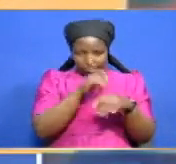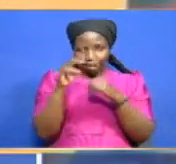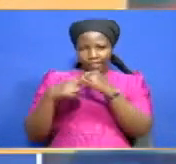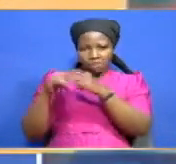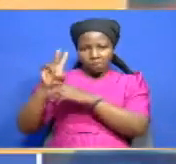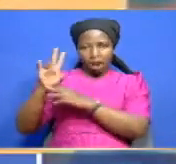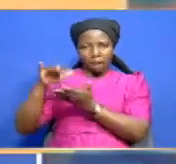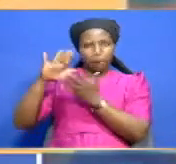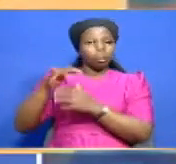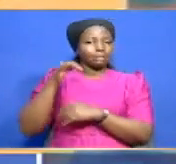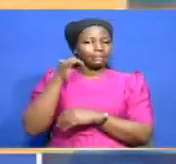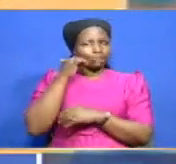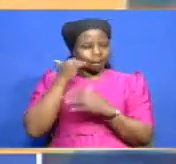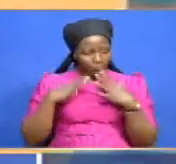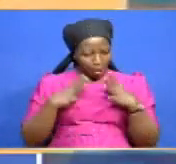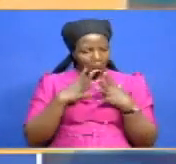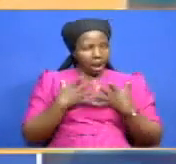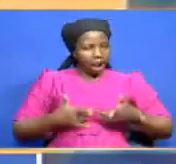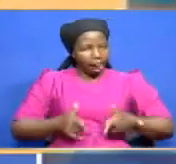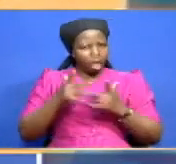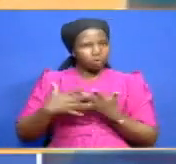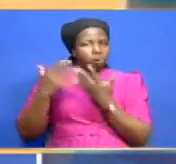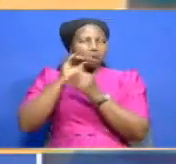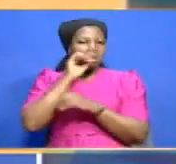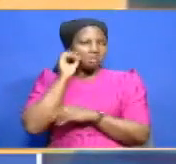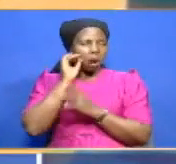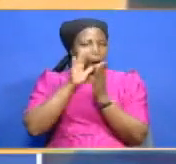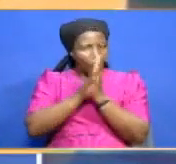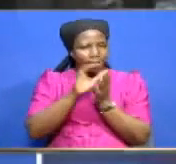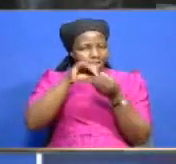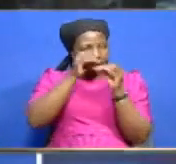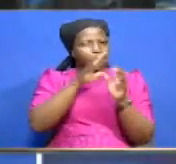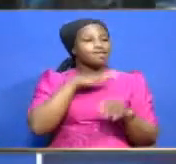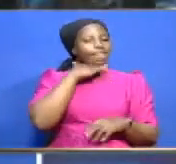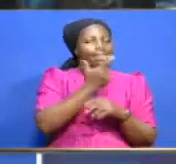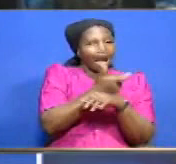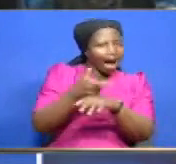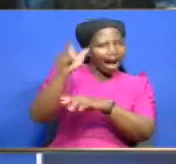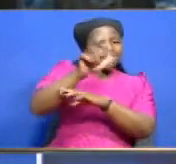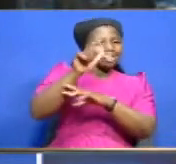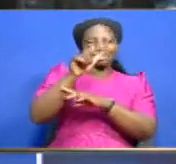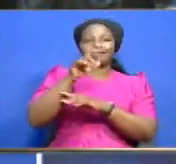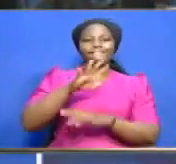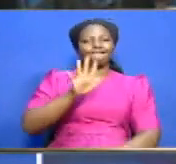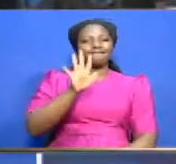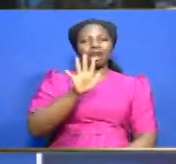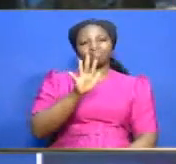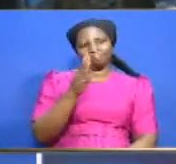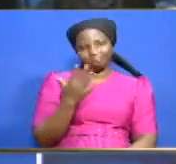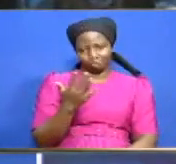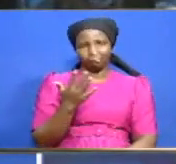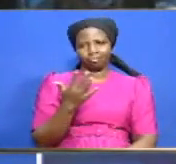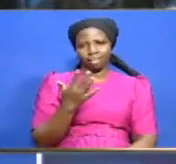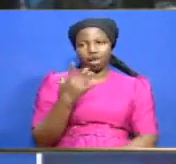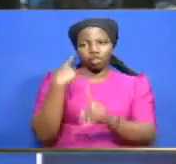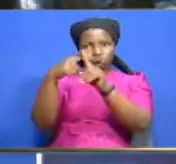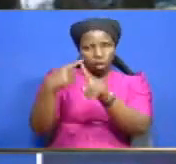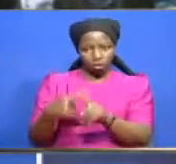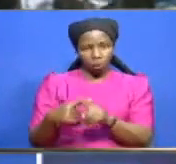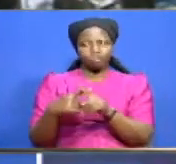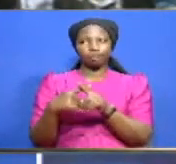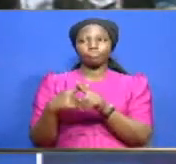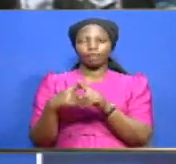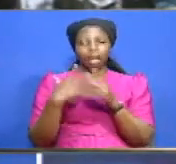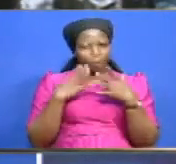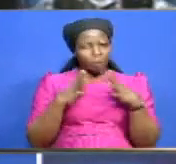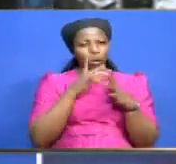more patients were discharged, with the number of fatalities rising by 5. Total cumulative cases of COVID-19 who have passed through the ICU